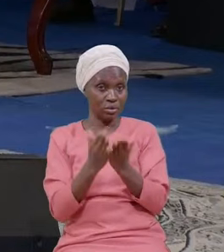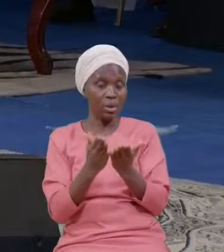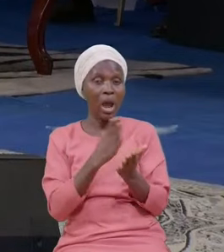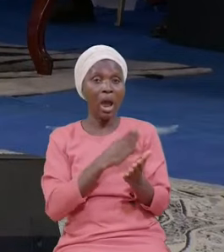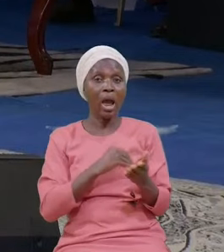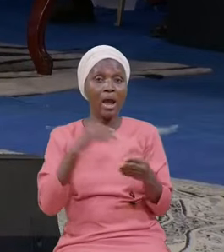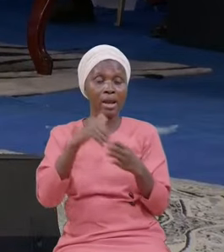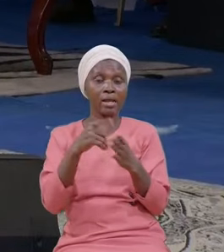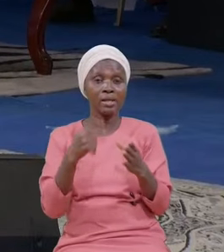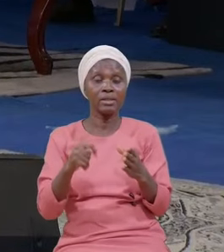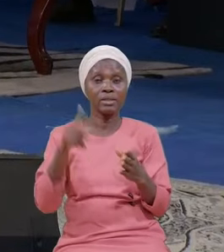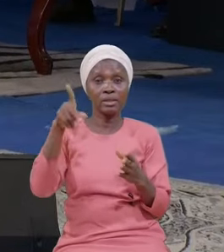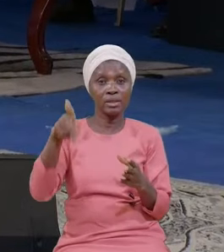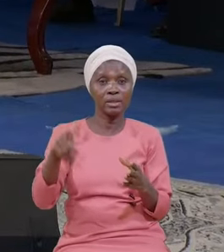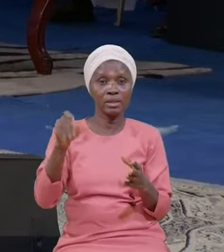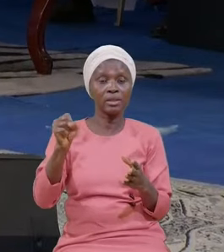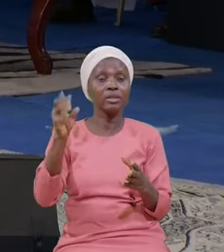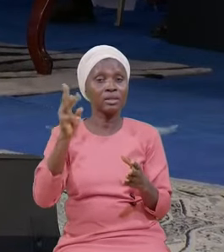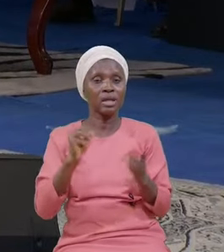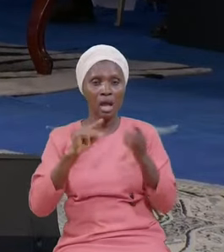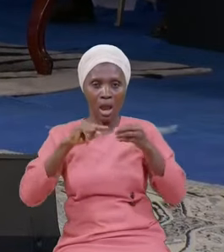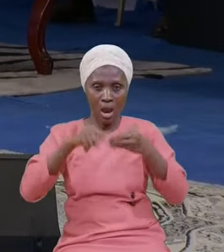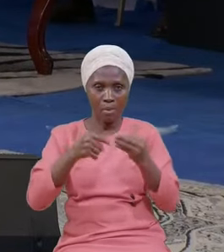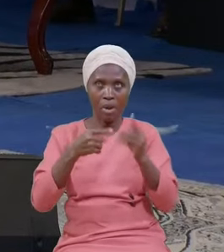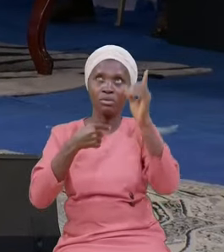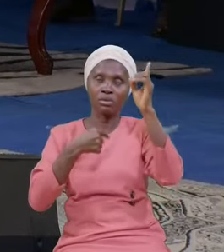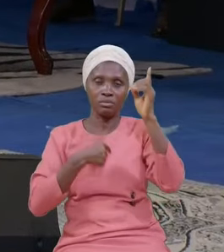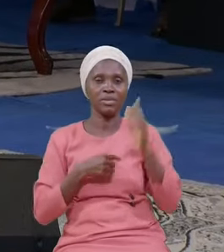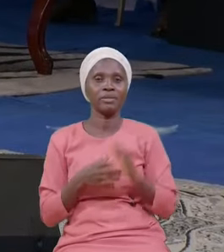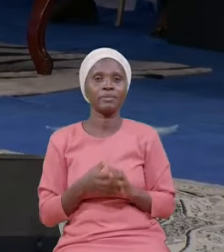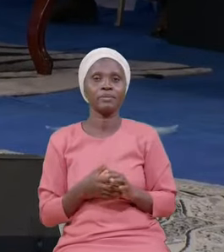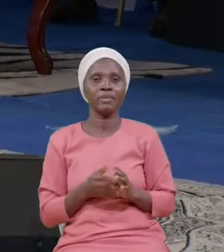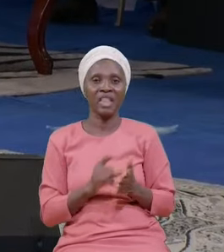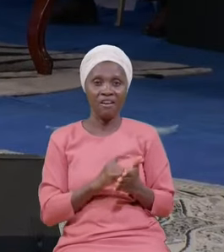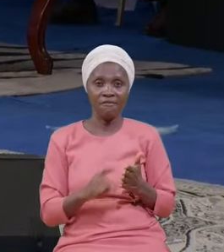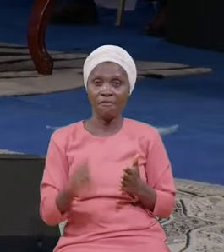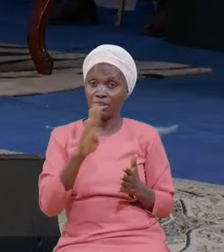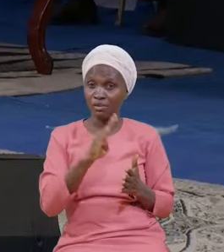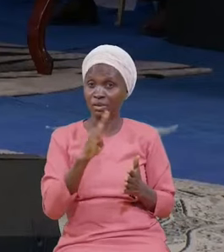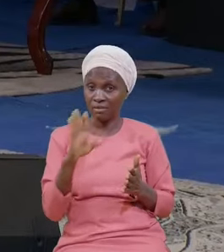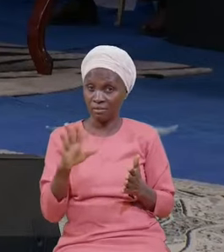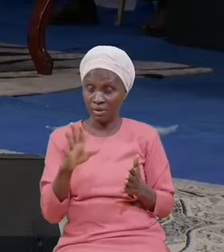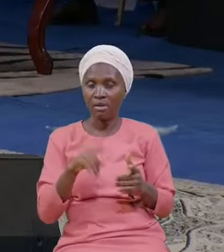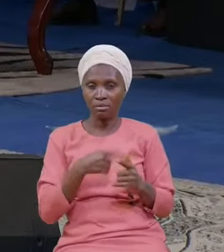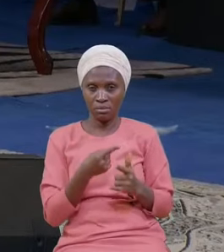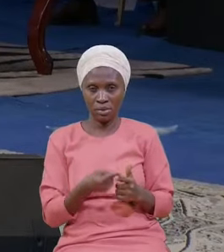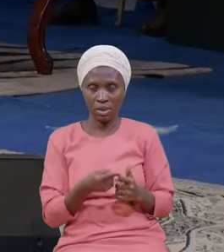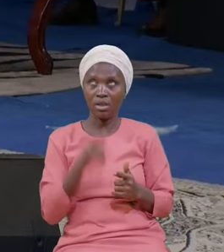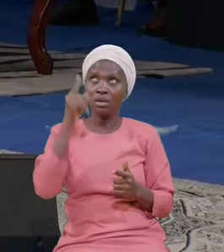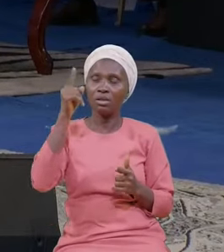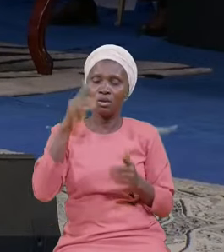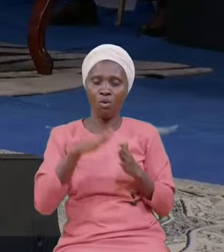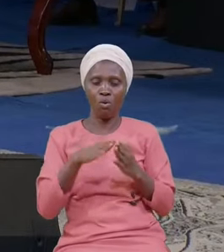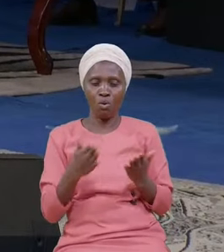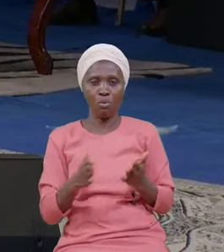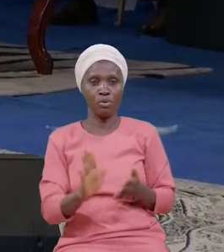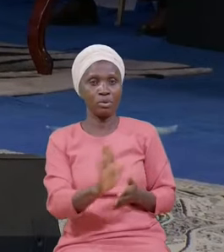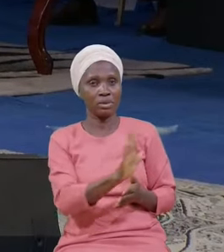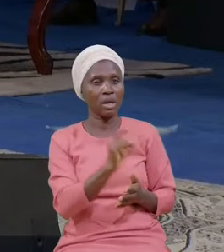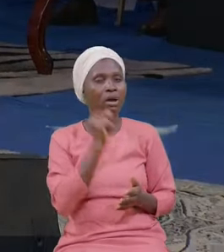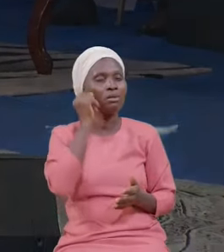Psalms concerning me verse 45 then opened he their